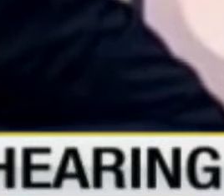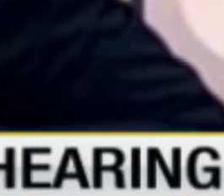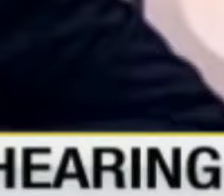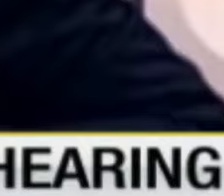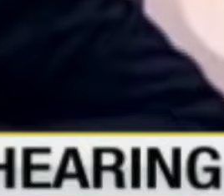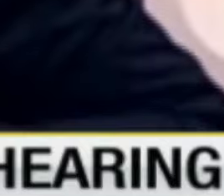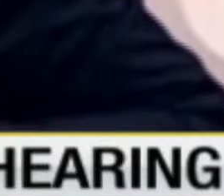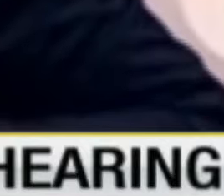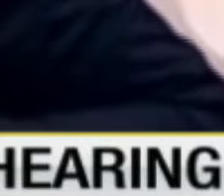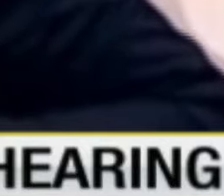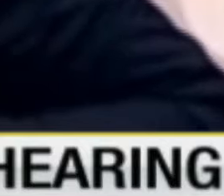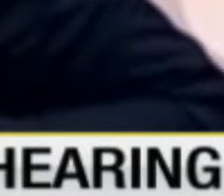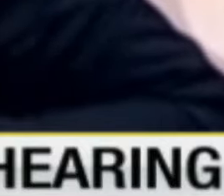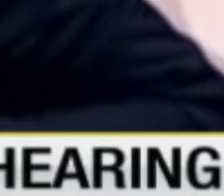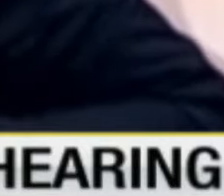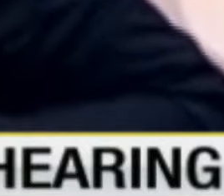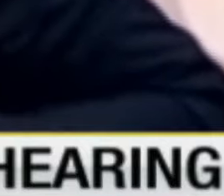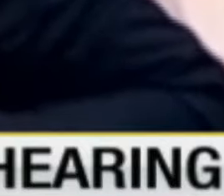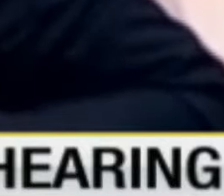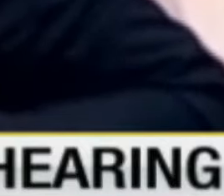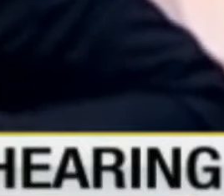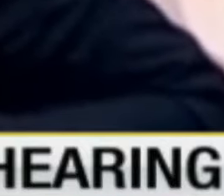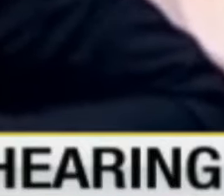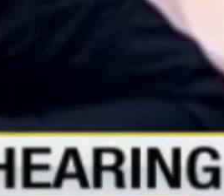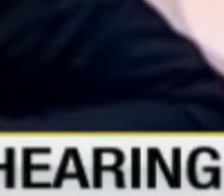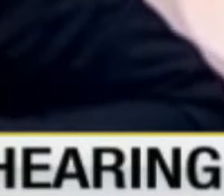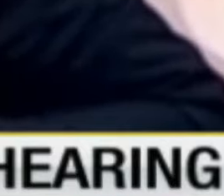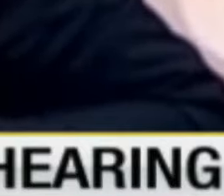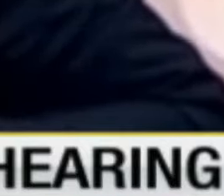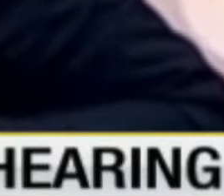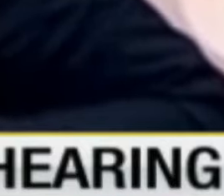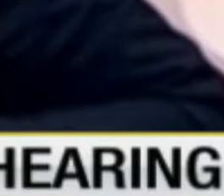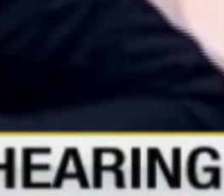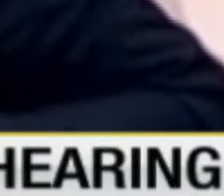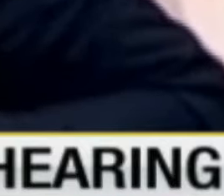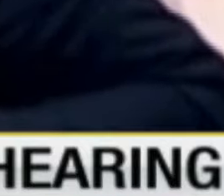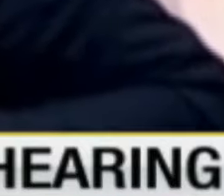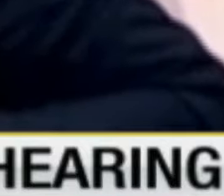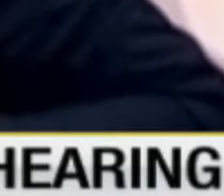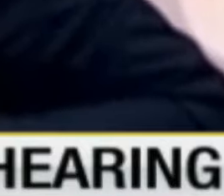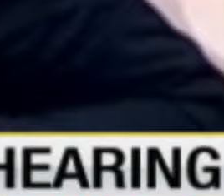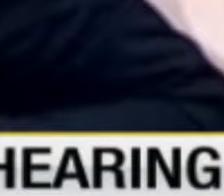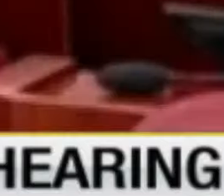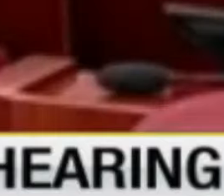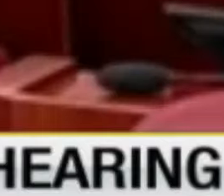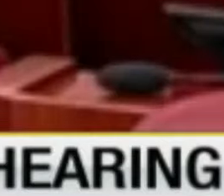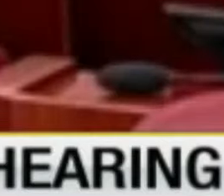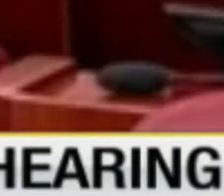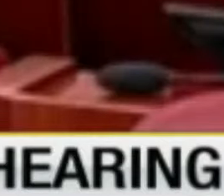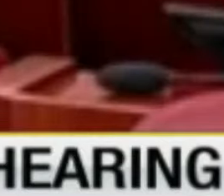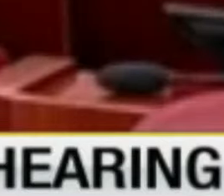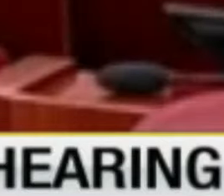summons witnesses to appear before it, or members of the Executive. They do not heed such summons.